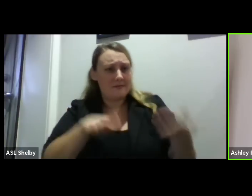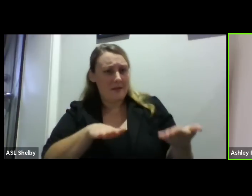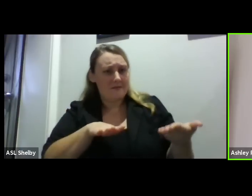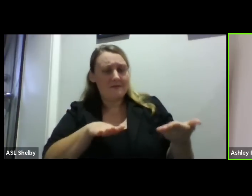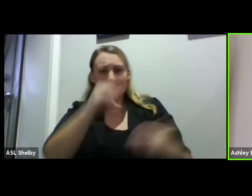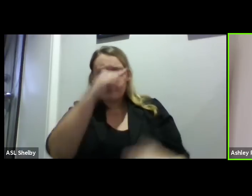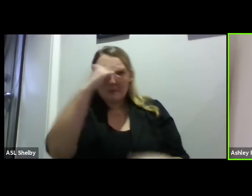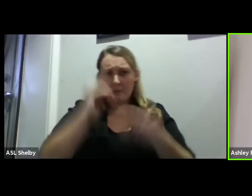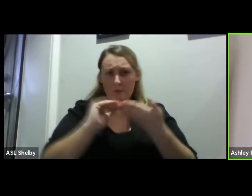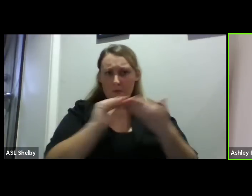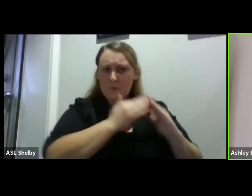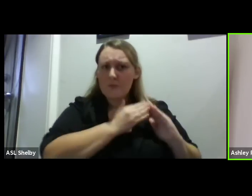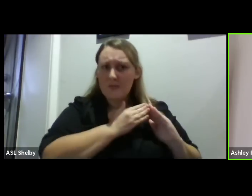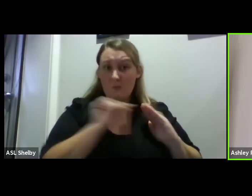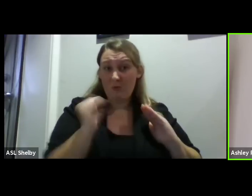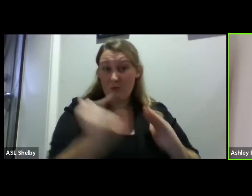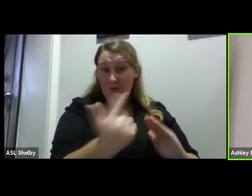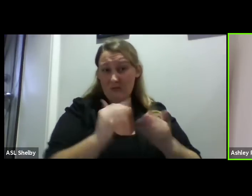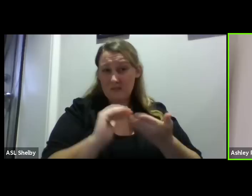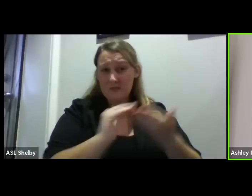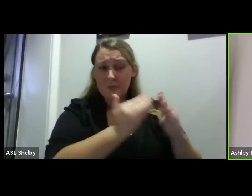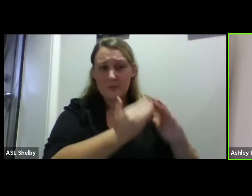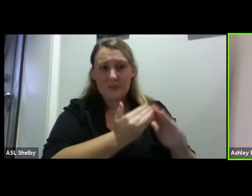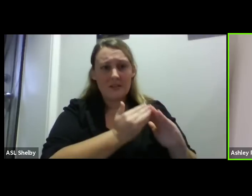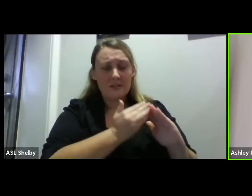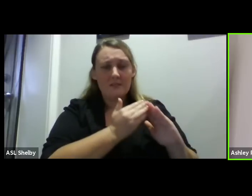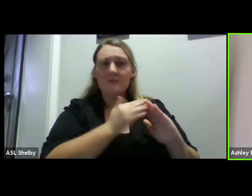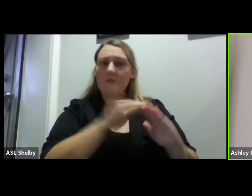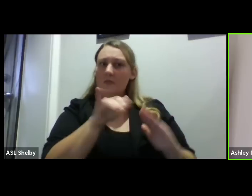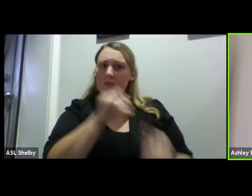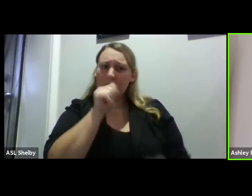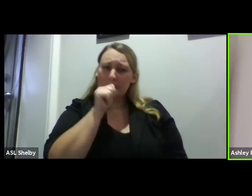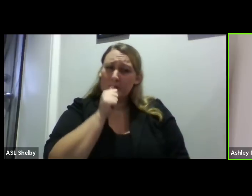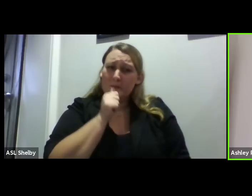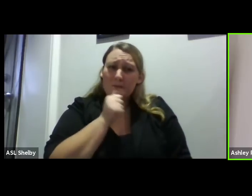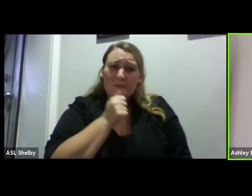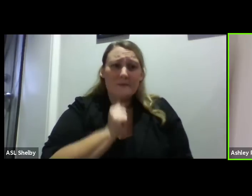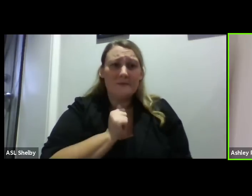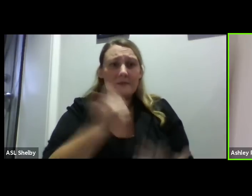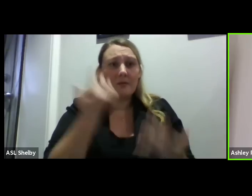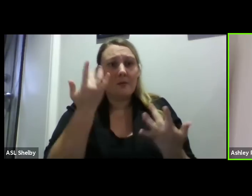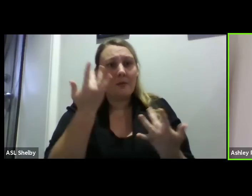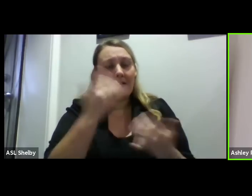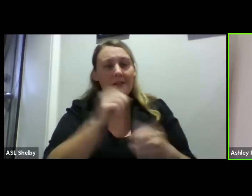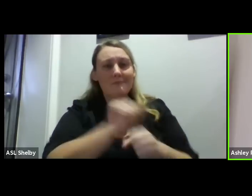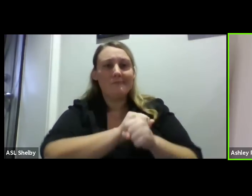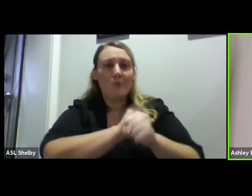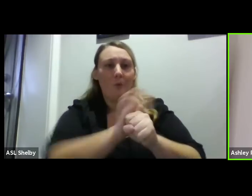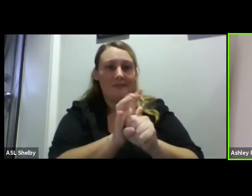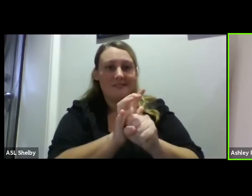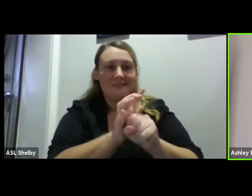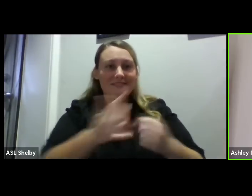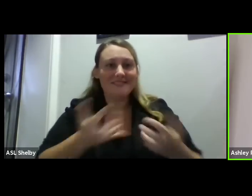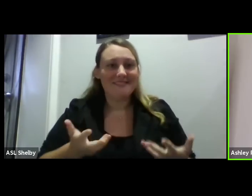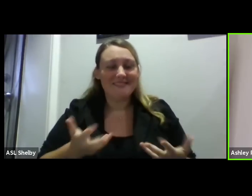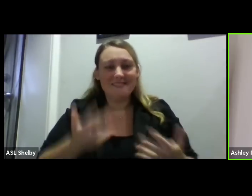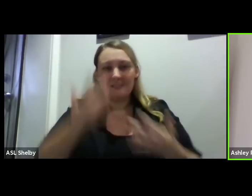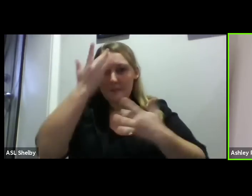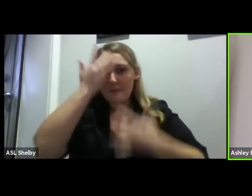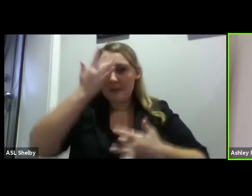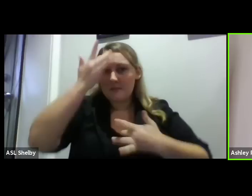to COVID-19. Like, legitimately, we're still in the midst of a pandemic and all of this shit is still going